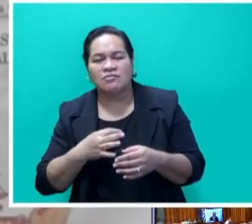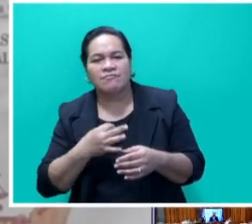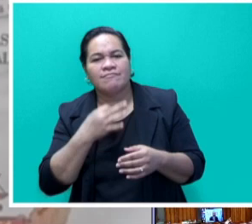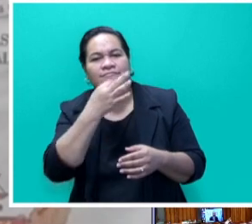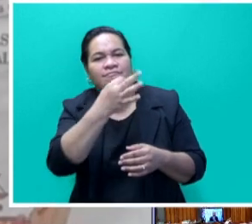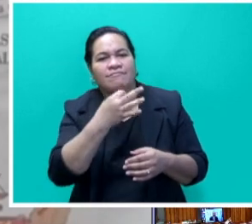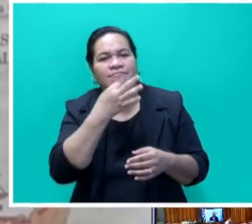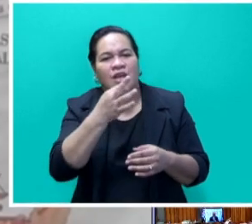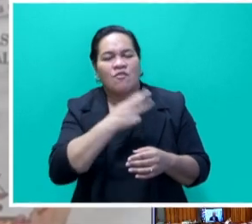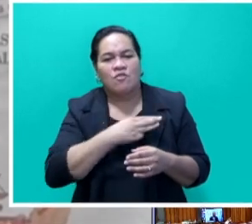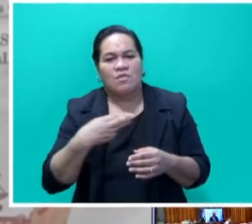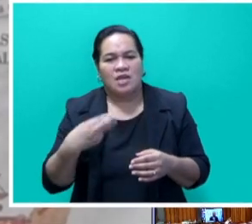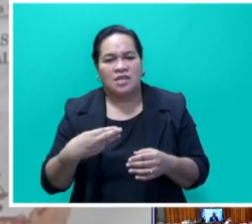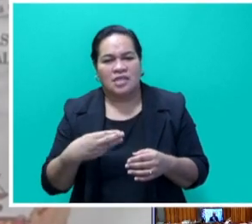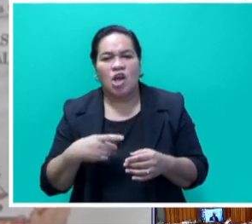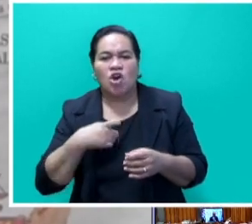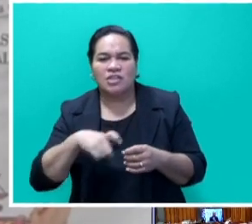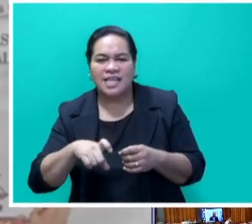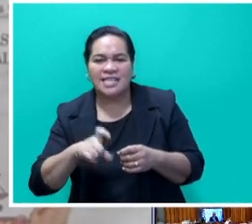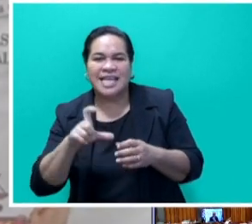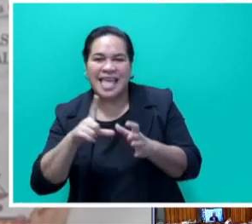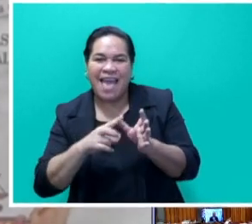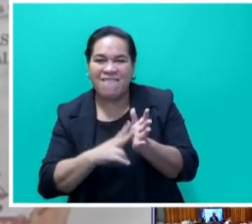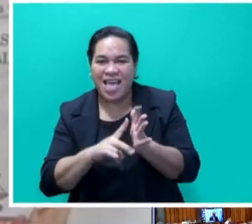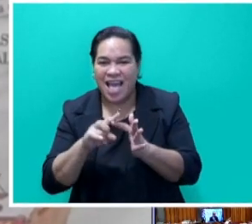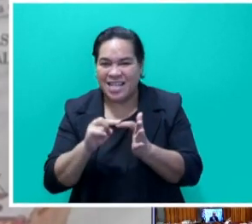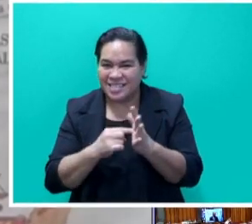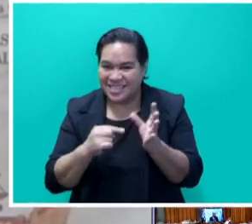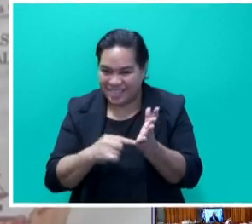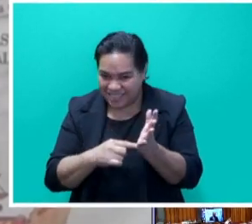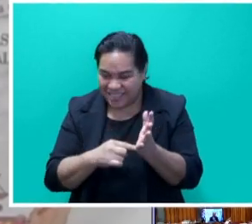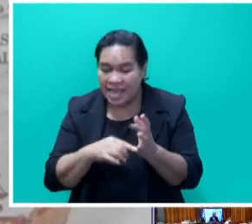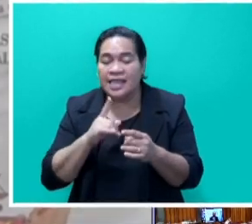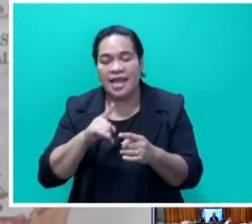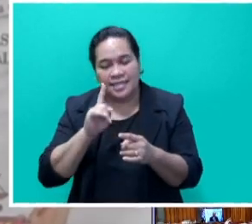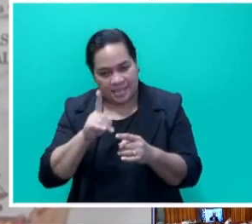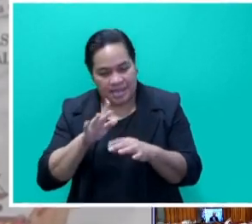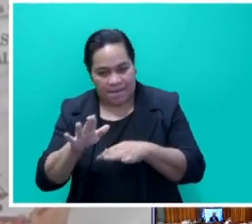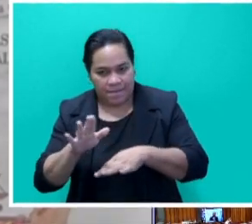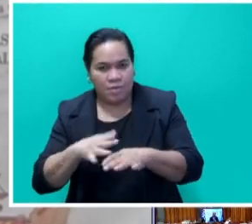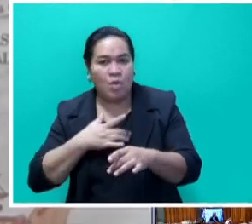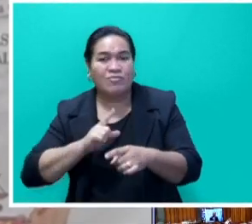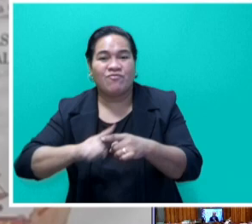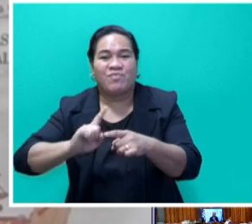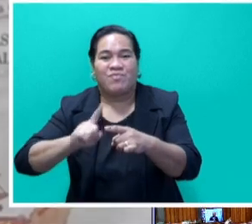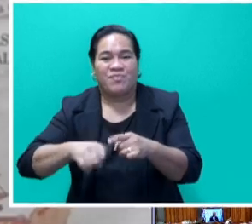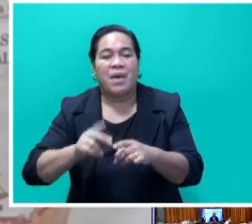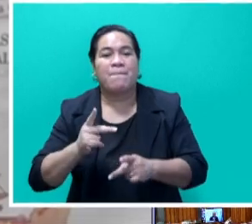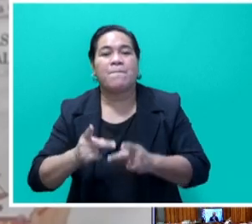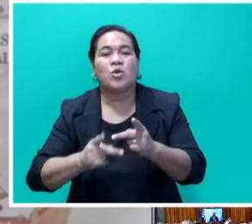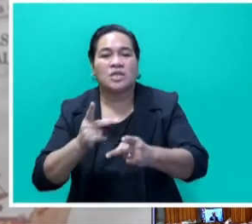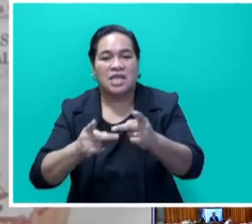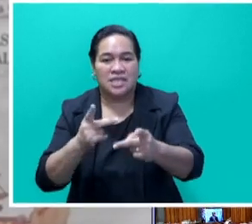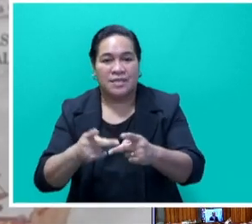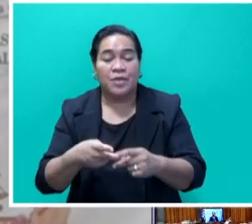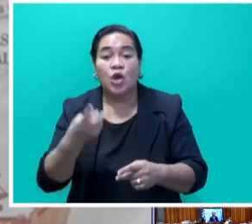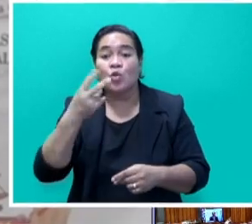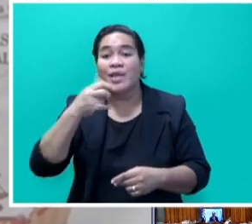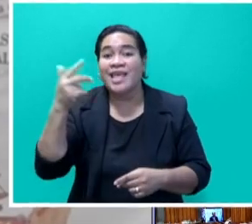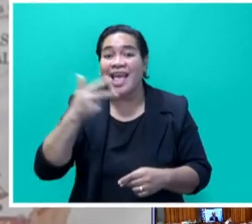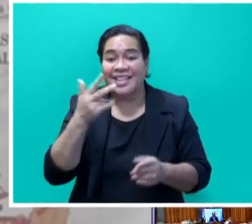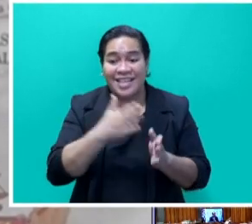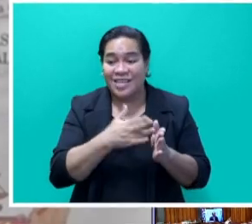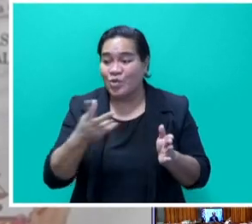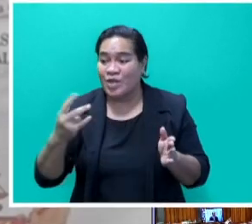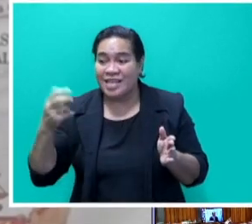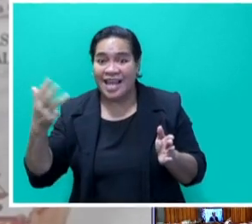as consents, mortgages, caveats, etc. This is just a step also to speed up our processes. In the year 2018 to